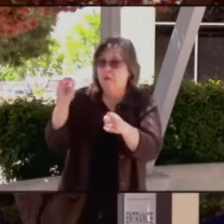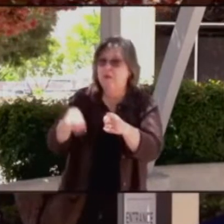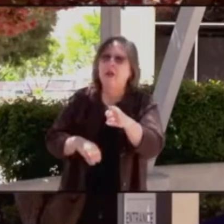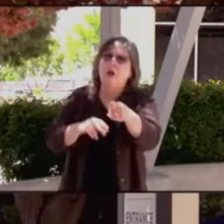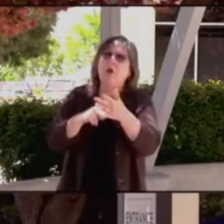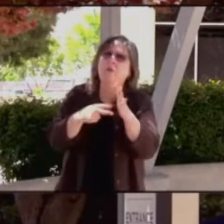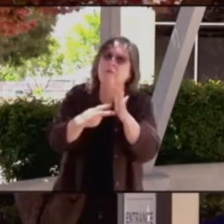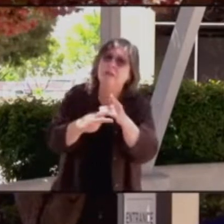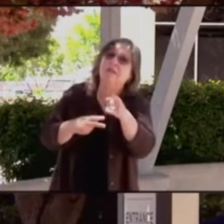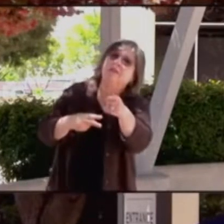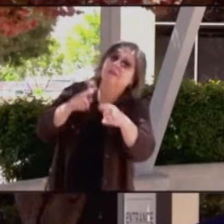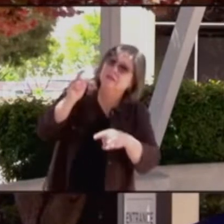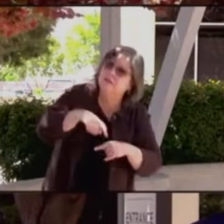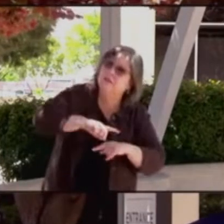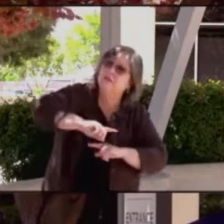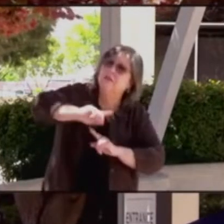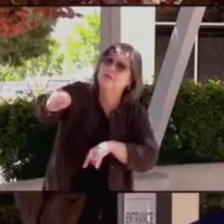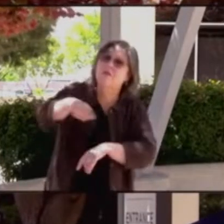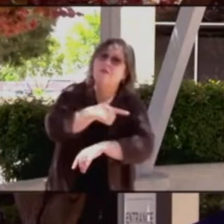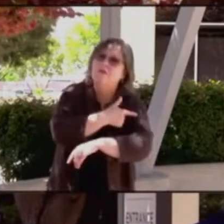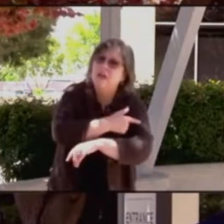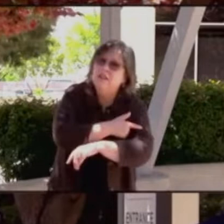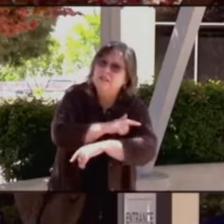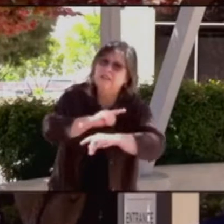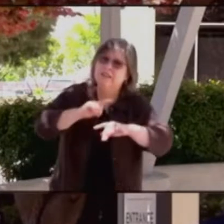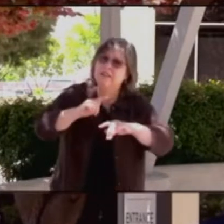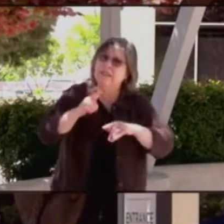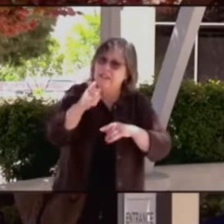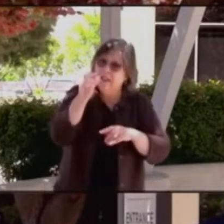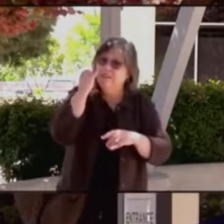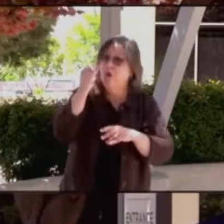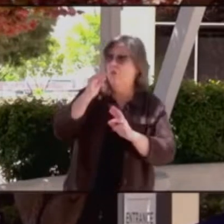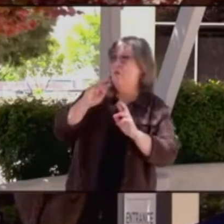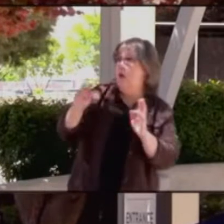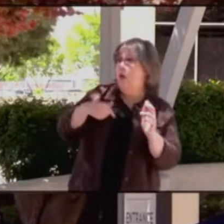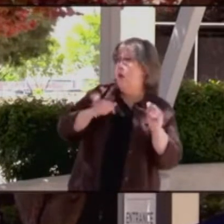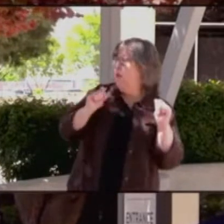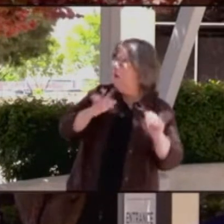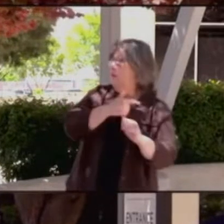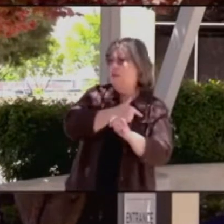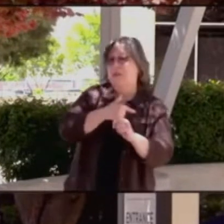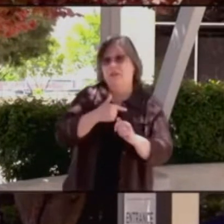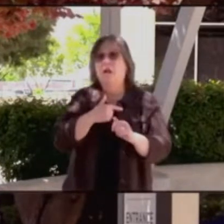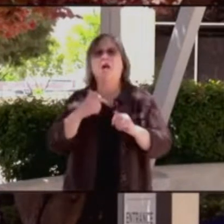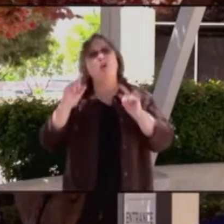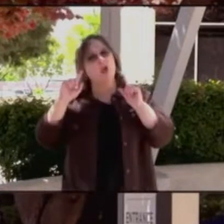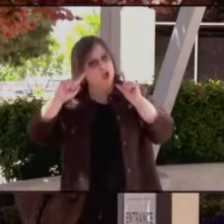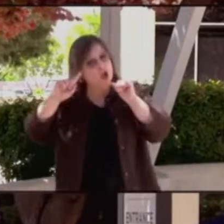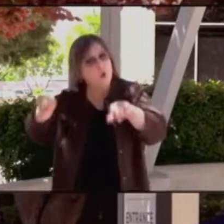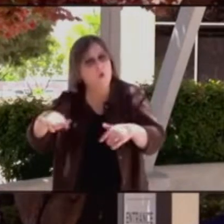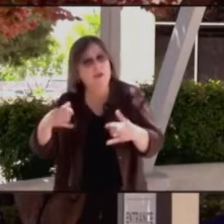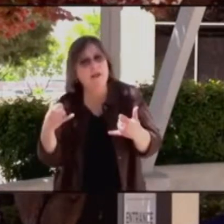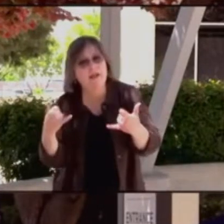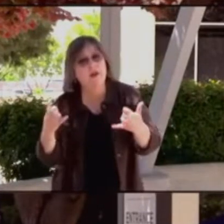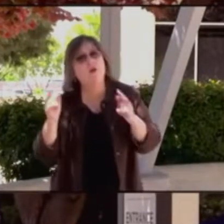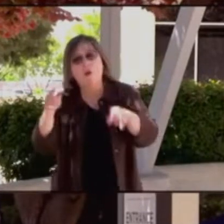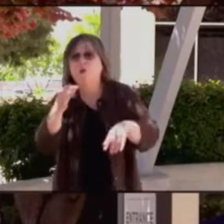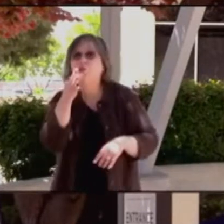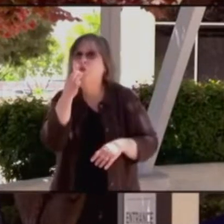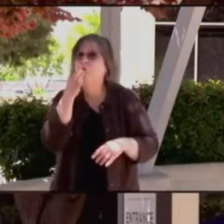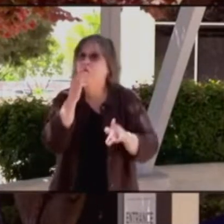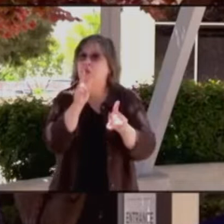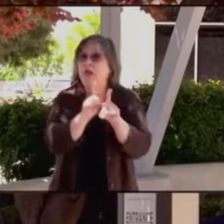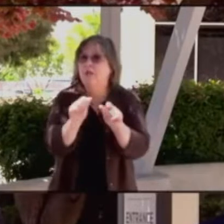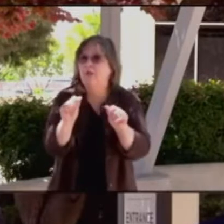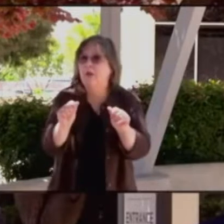get vaccinated. And we need everyone to do this just as soon as we possibly can so that we can definitively